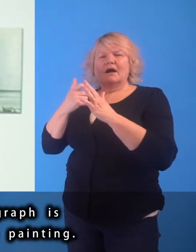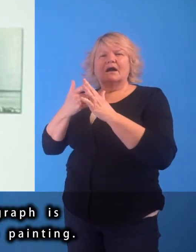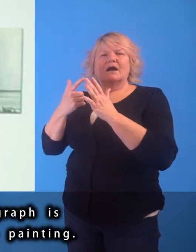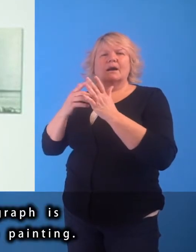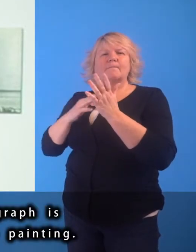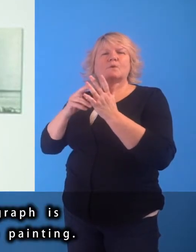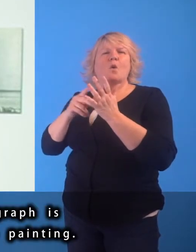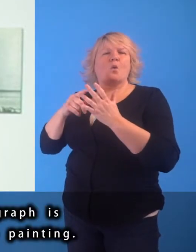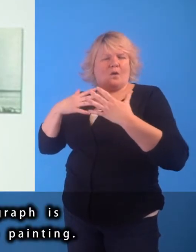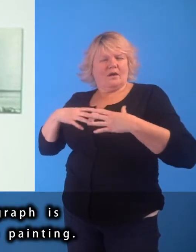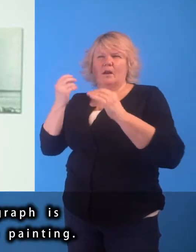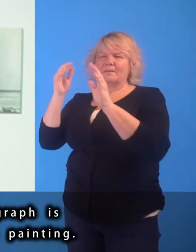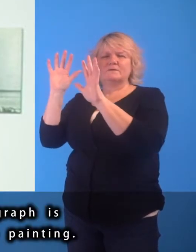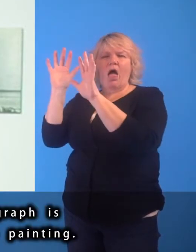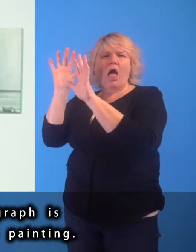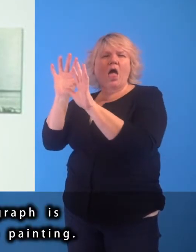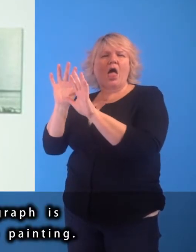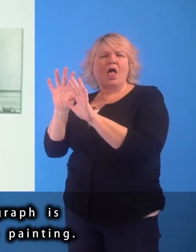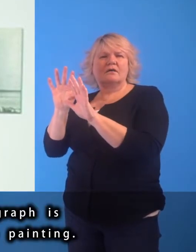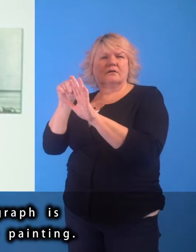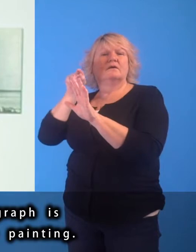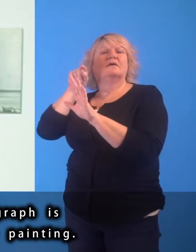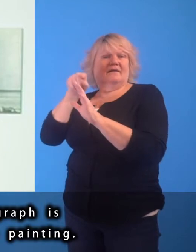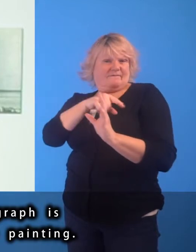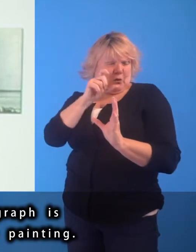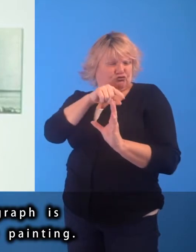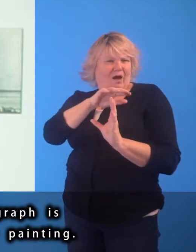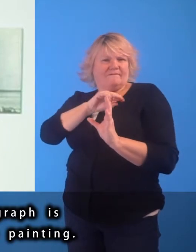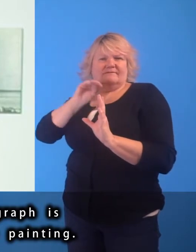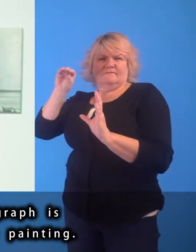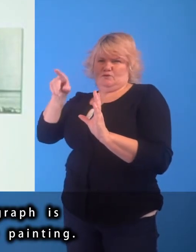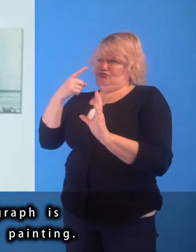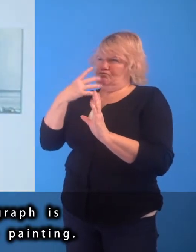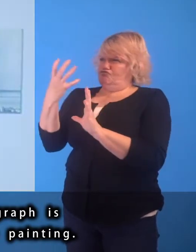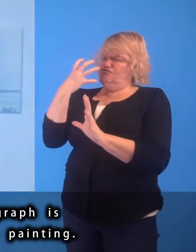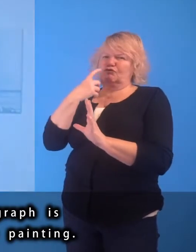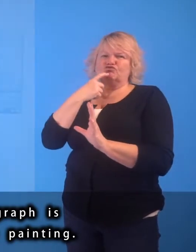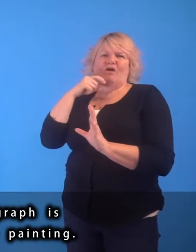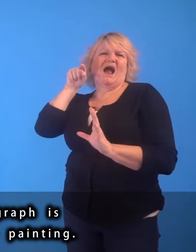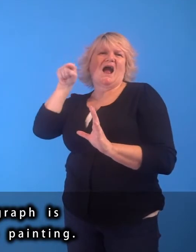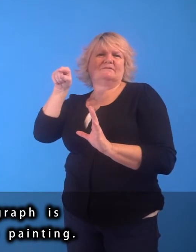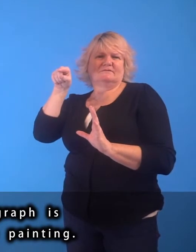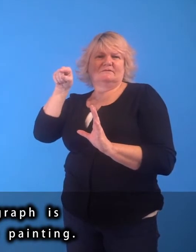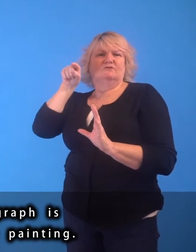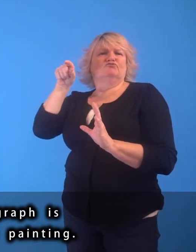Her muted kimono in the photograph is painted a more garish red in the